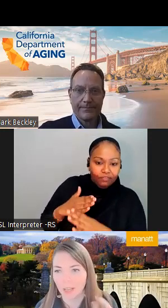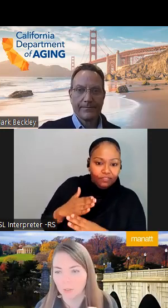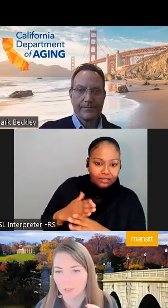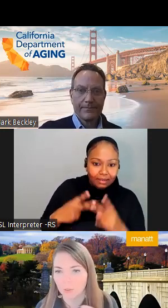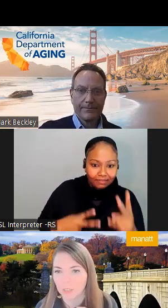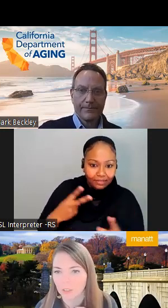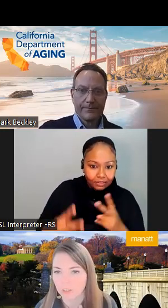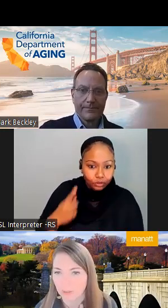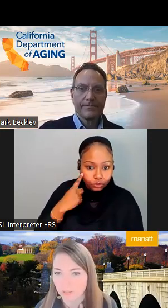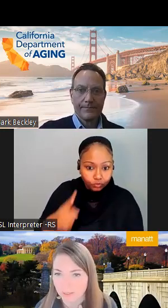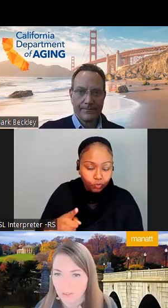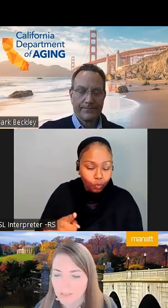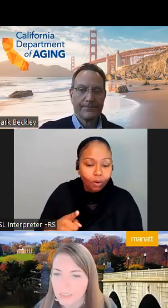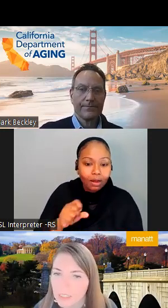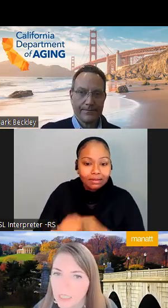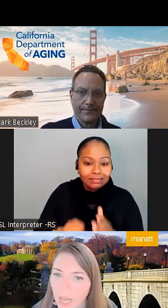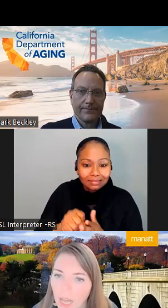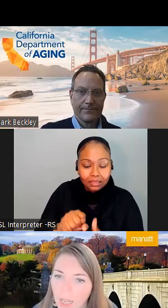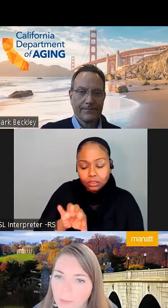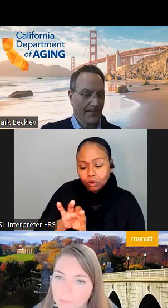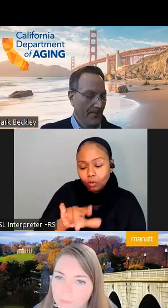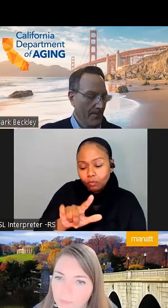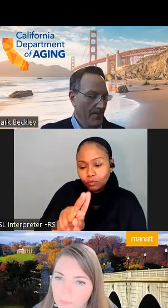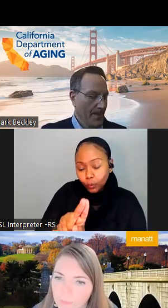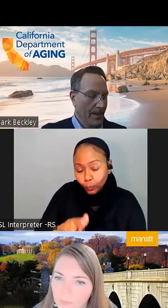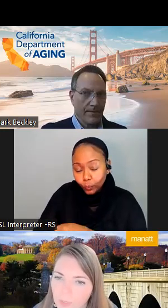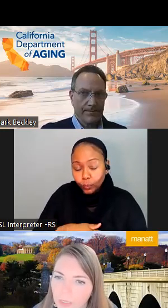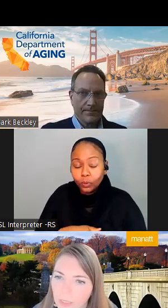uses quotations around seasonal.